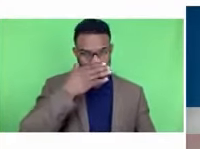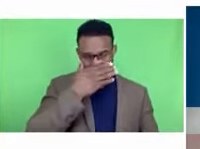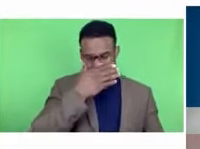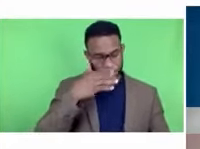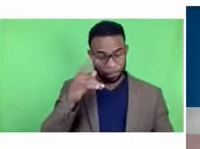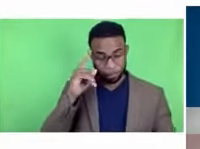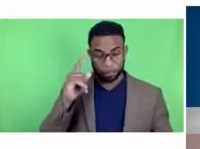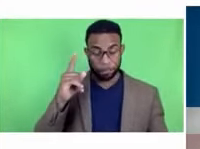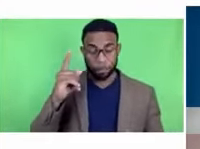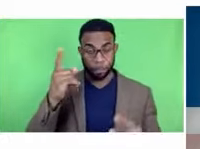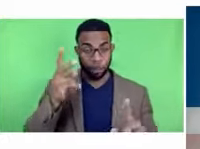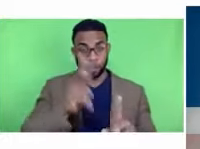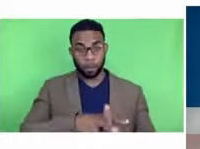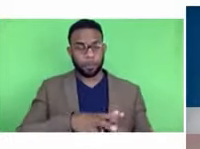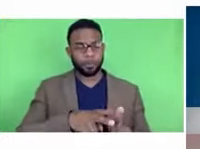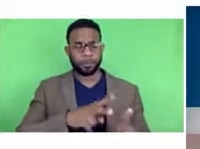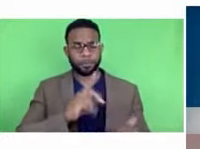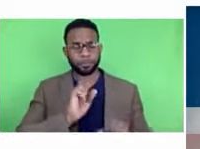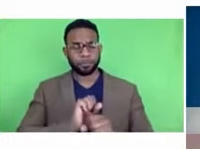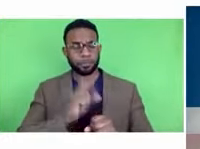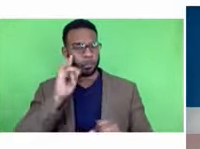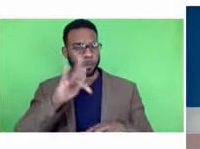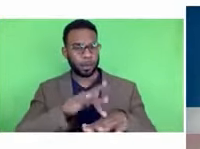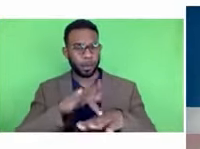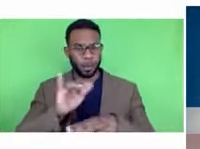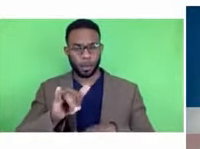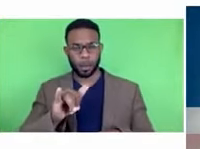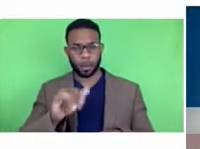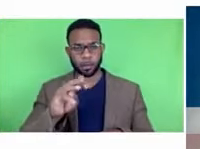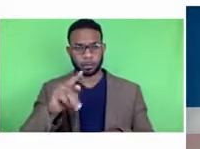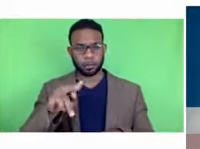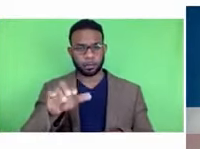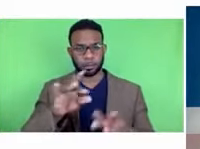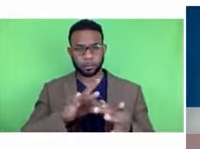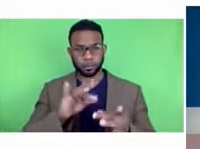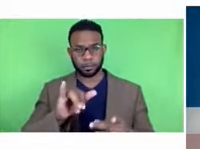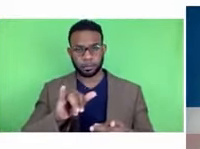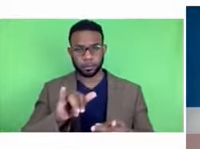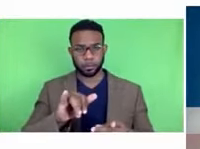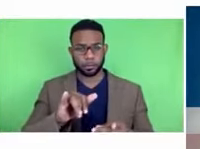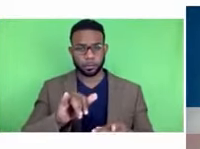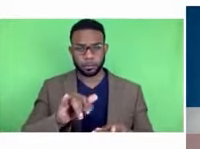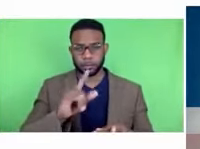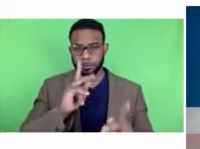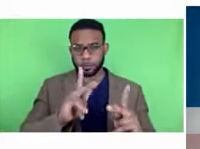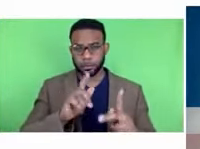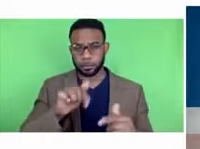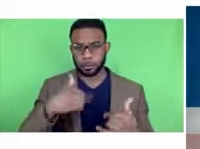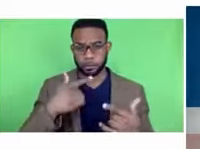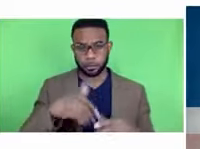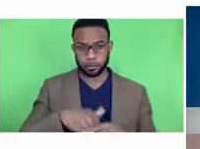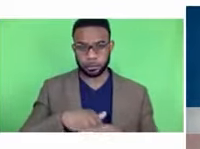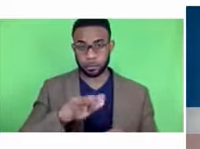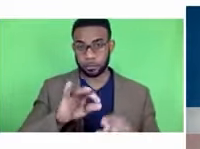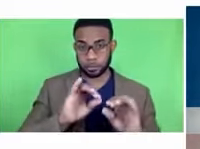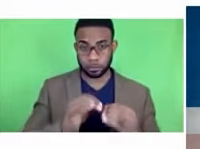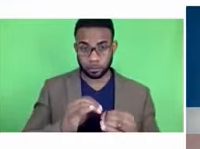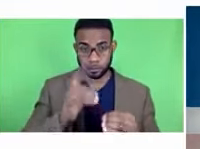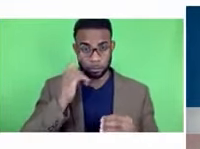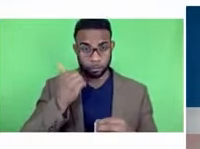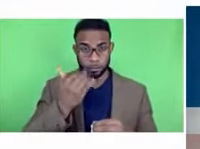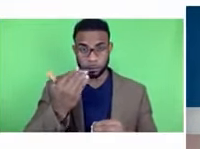relevant. We kind of touched on that. Matthias, you had mentioned that, there's people that have been in your organization for 10 or